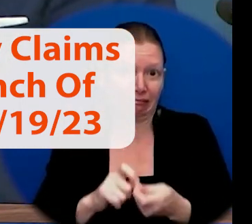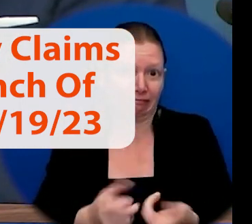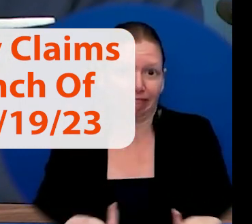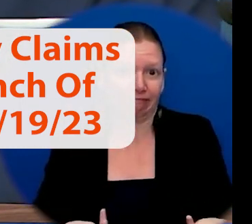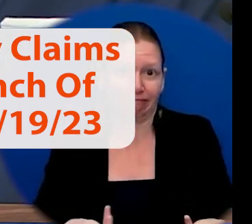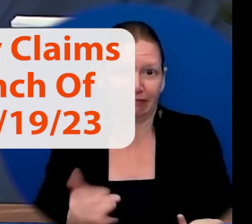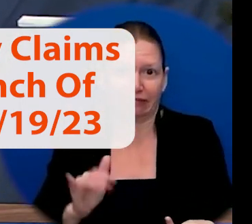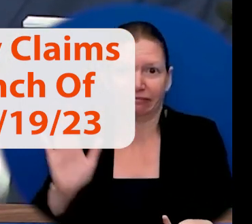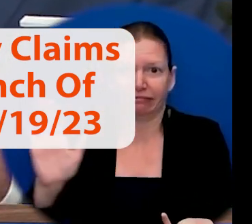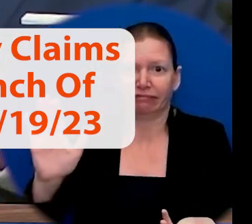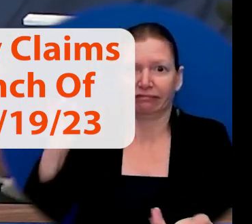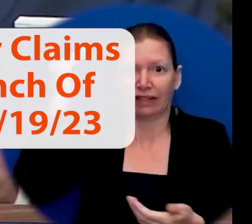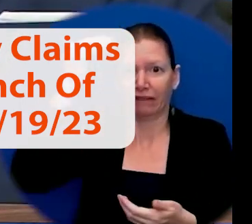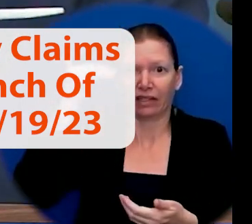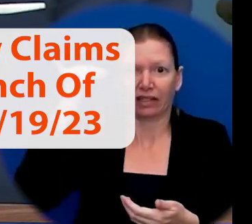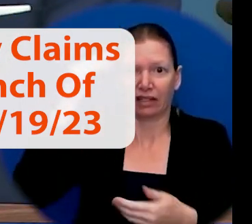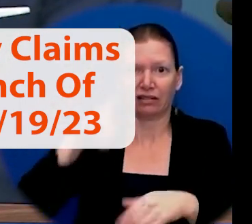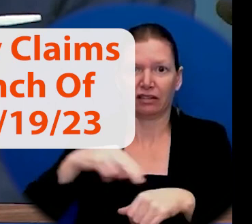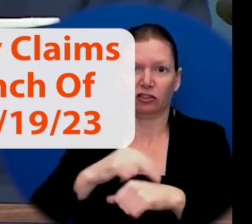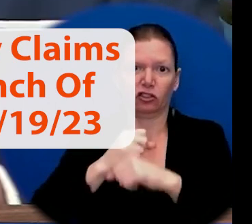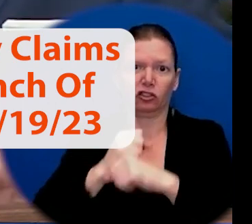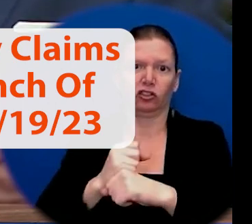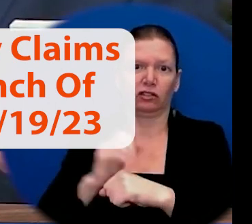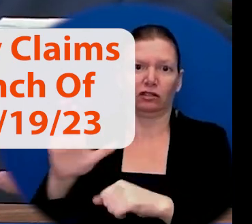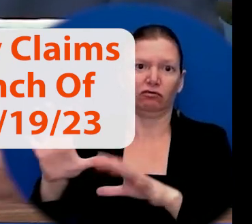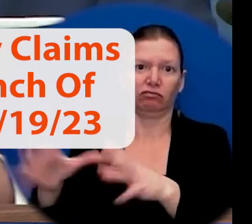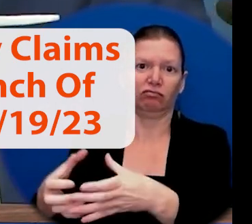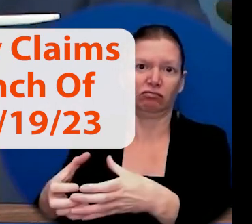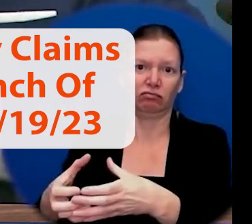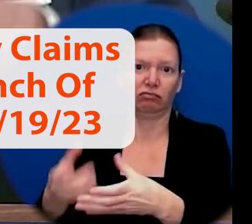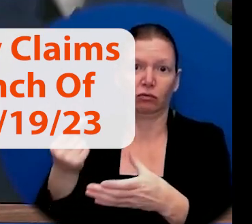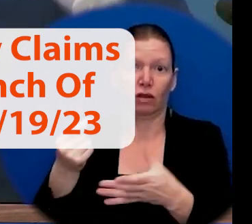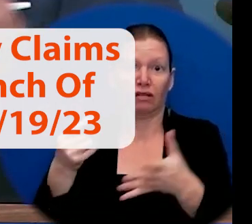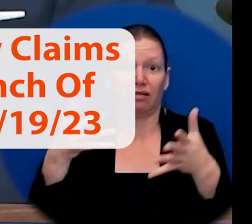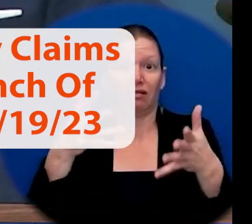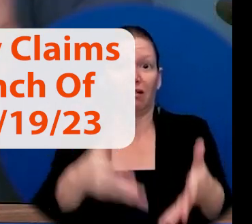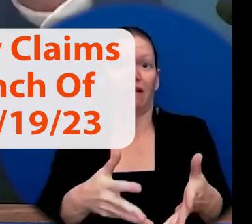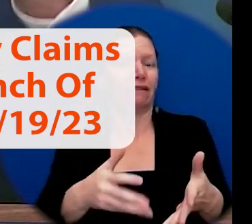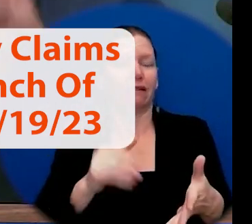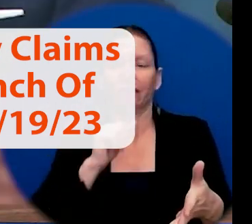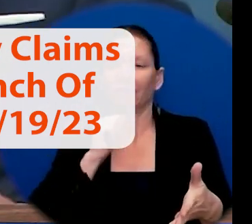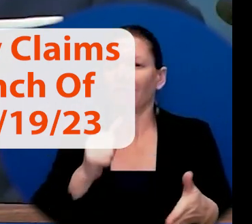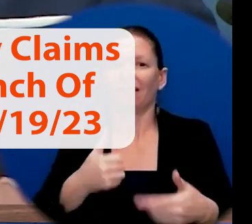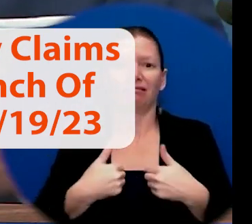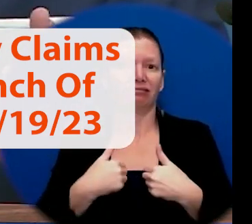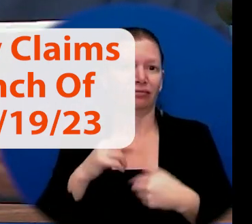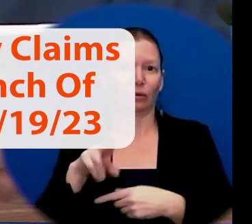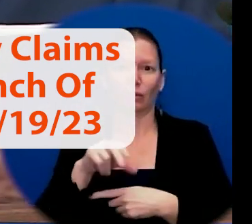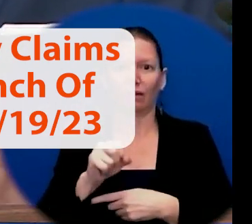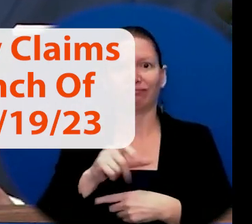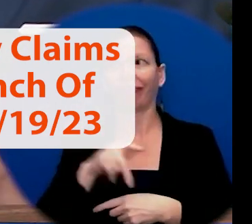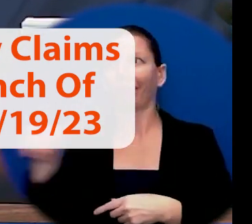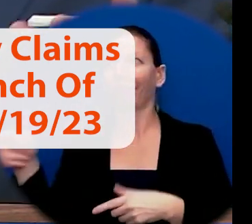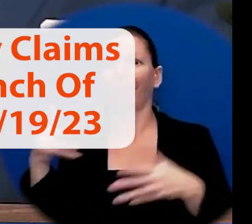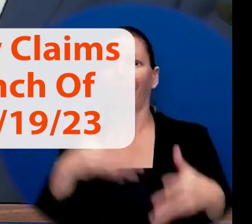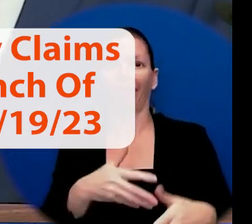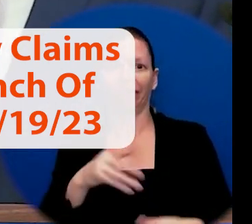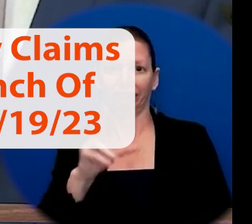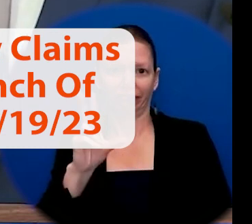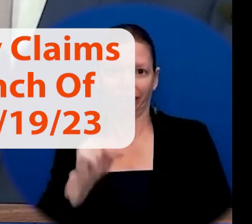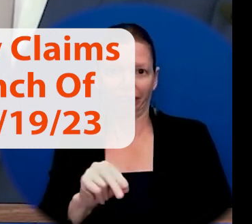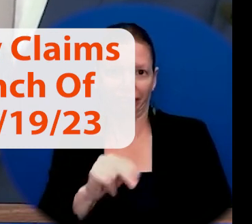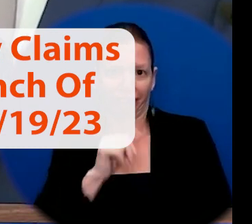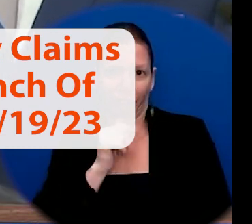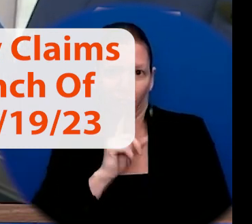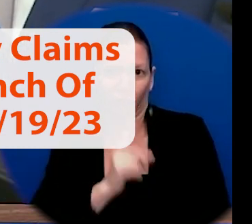That's what was left behind. Not that the United States just walked away and abandoned a bunch of weapons in a pile in Afghanistan. That's just